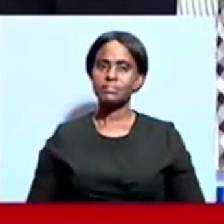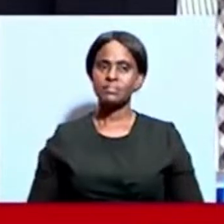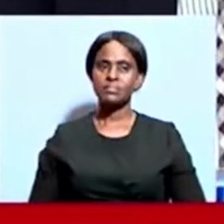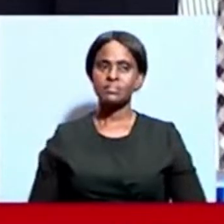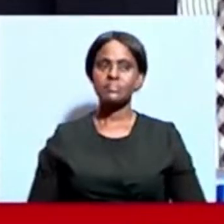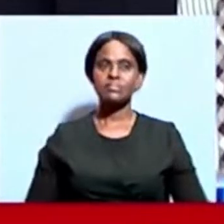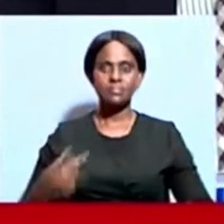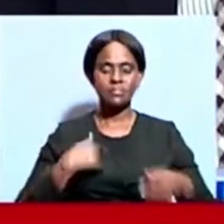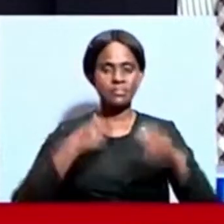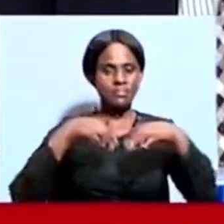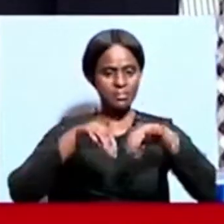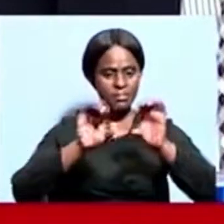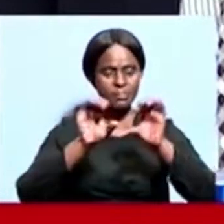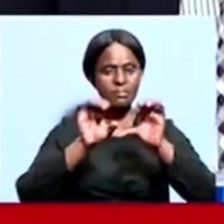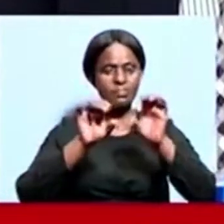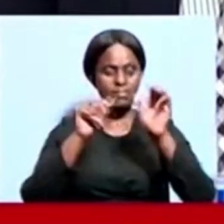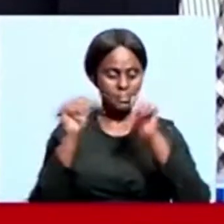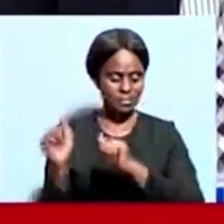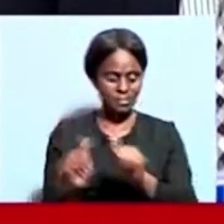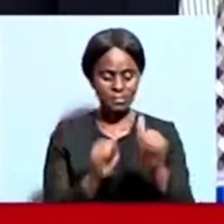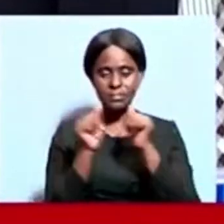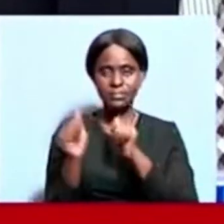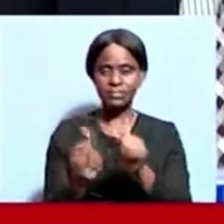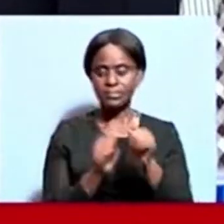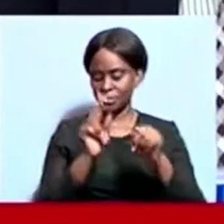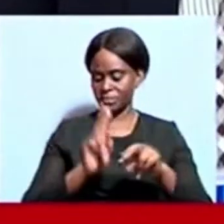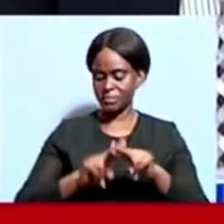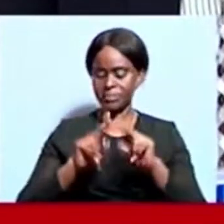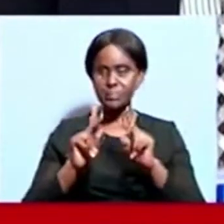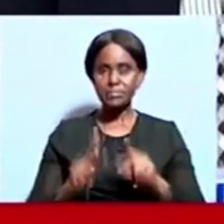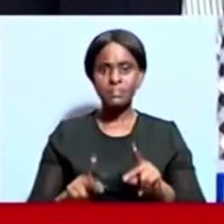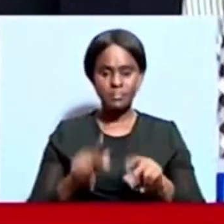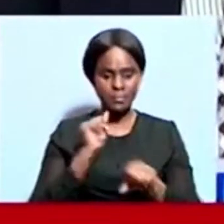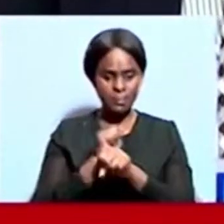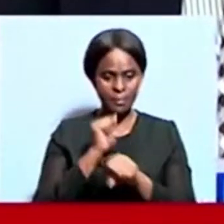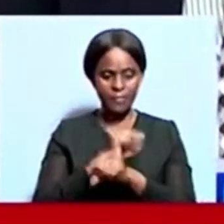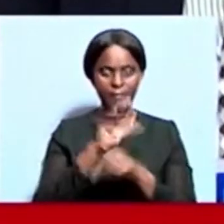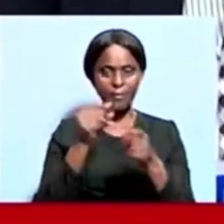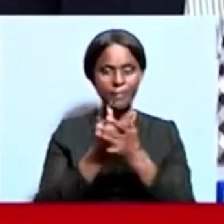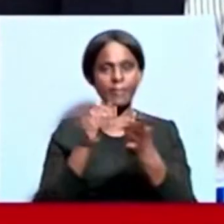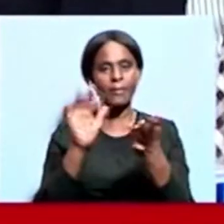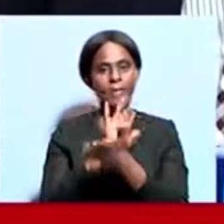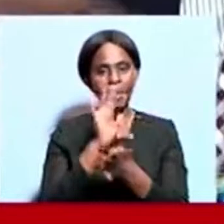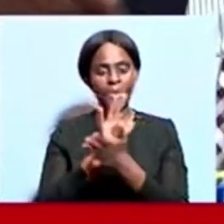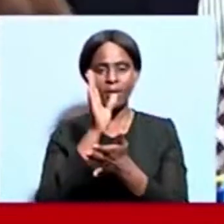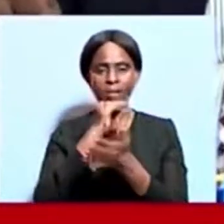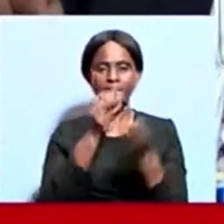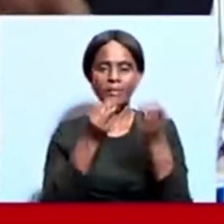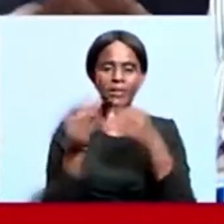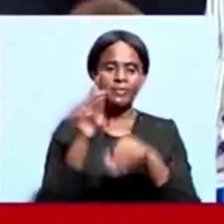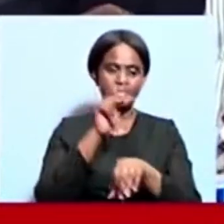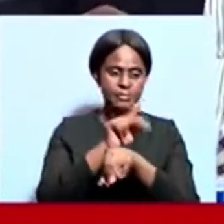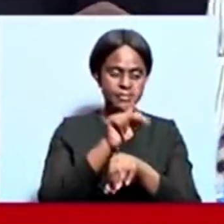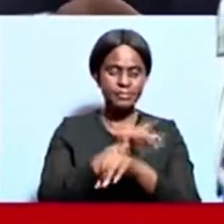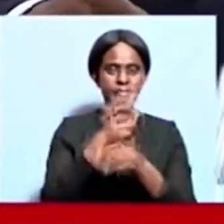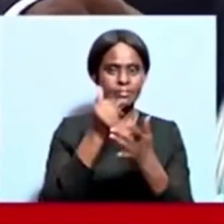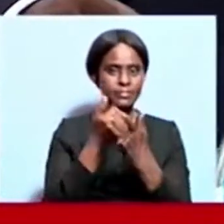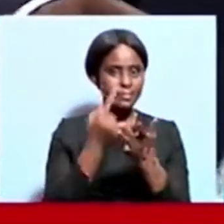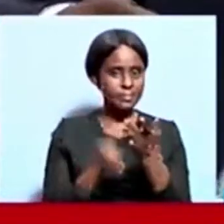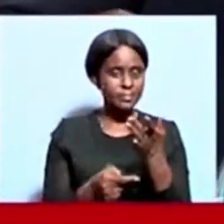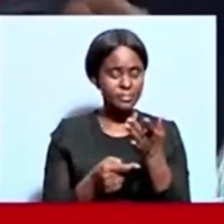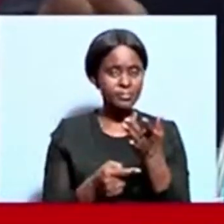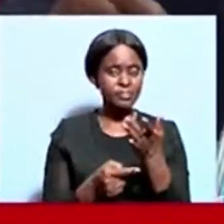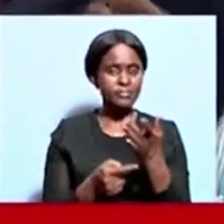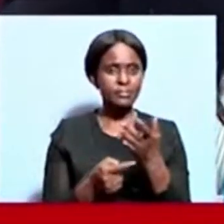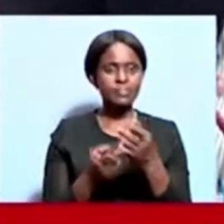I continue on. Yes. Action taken, Chair. Works have been expedited and most projects were... You need